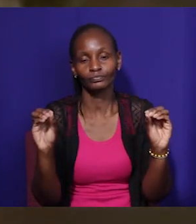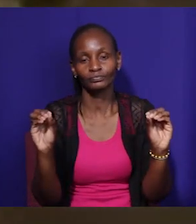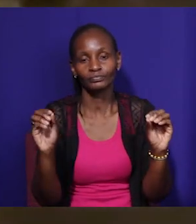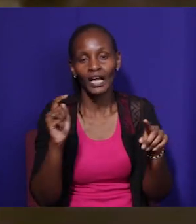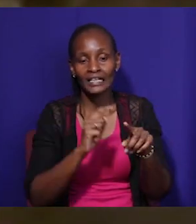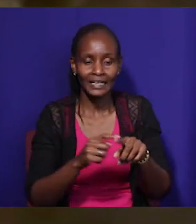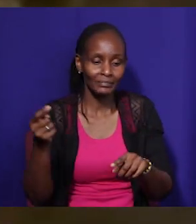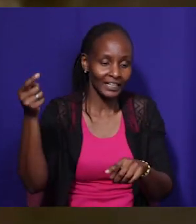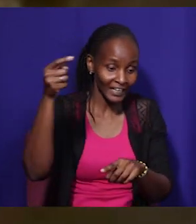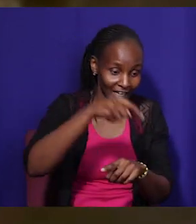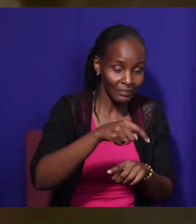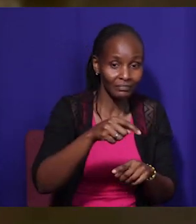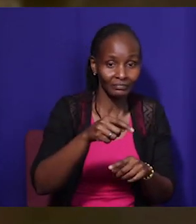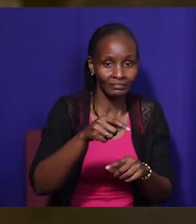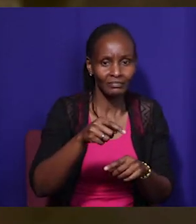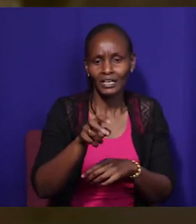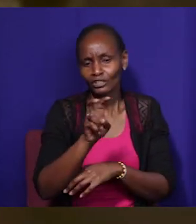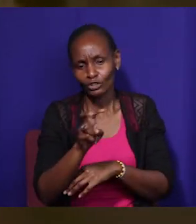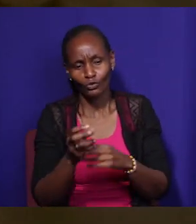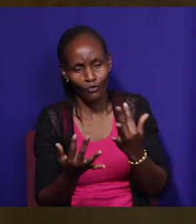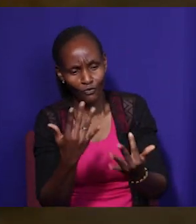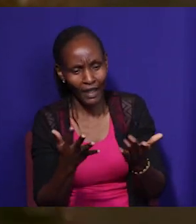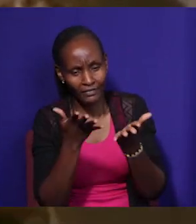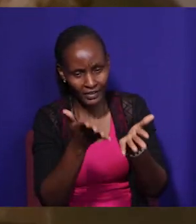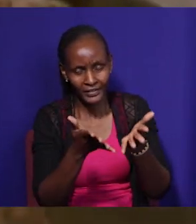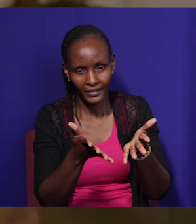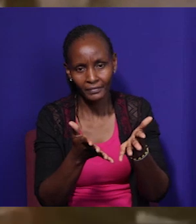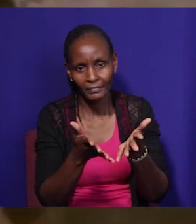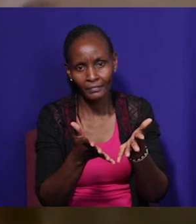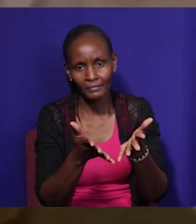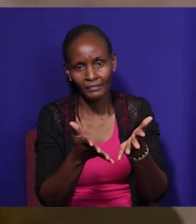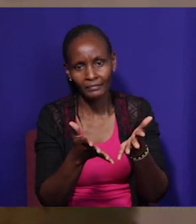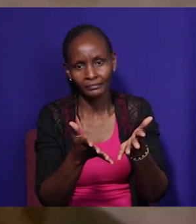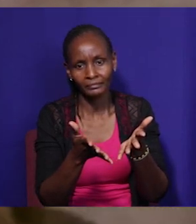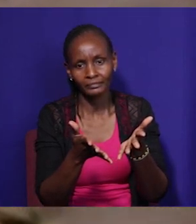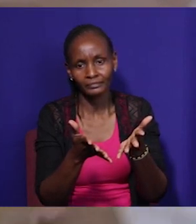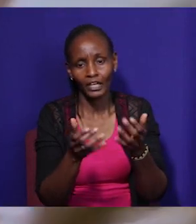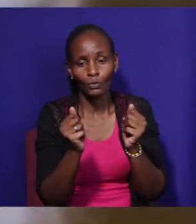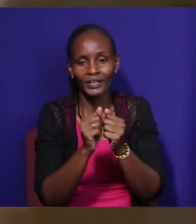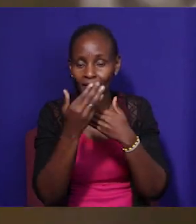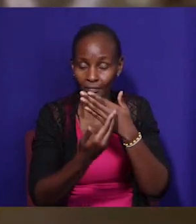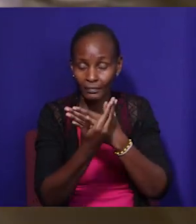they stepped ashore, they saw a charcoal fire there with fish on it and some bread.